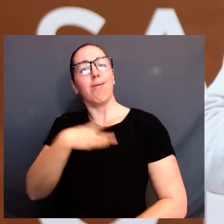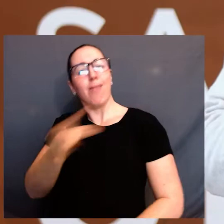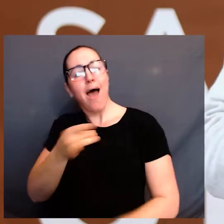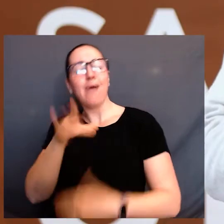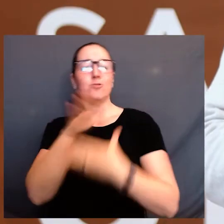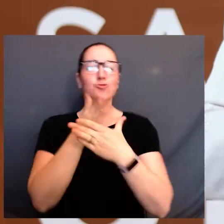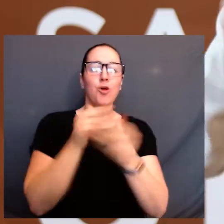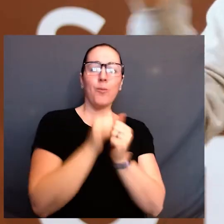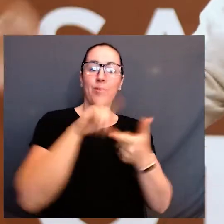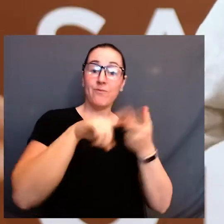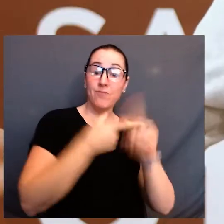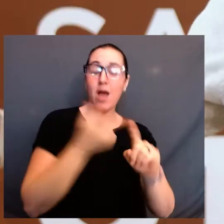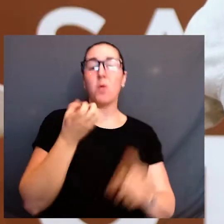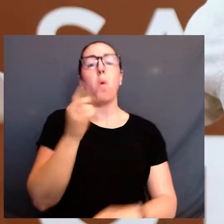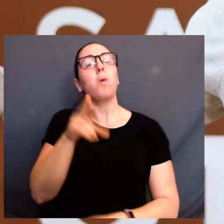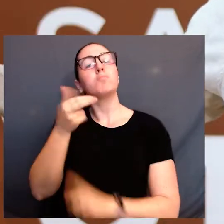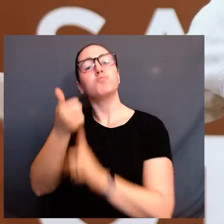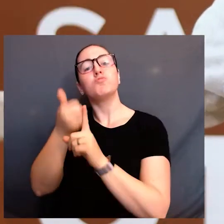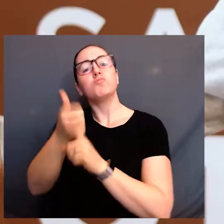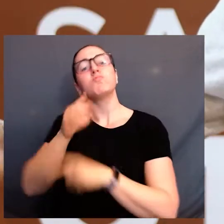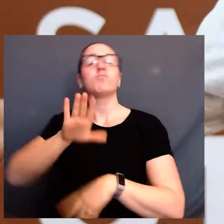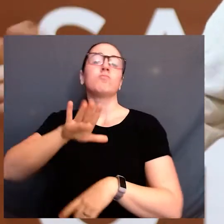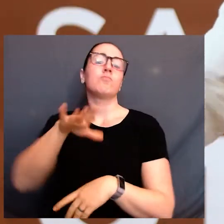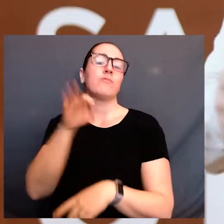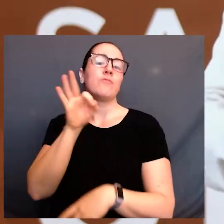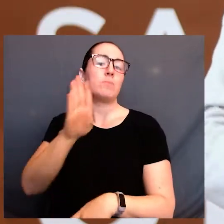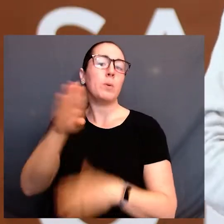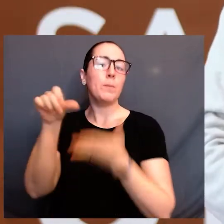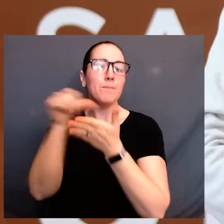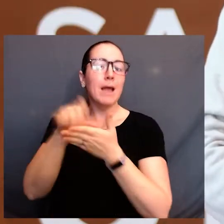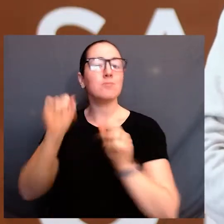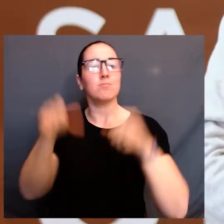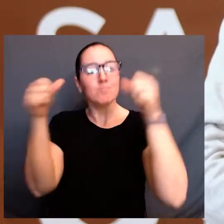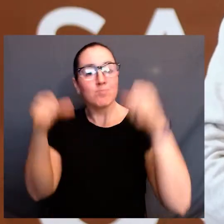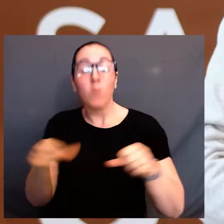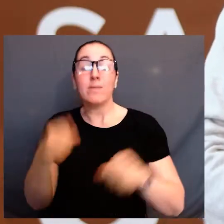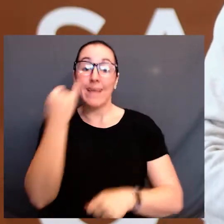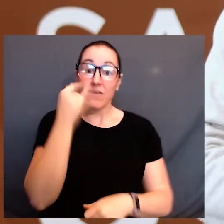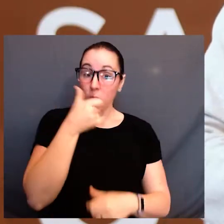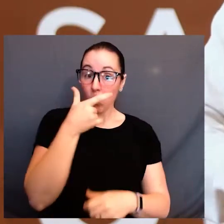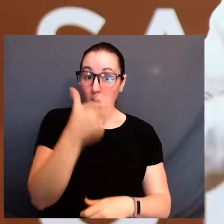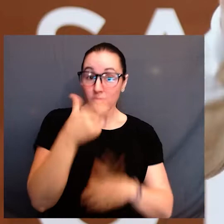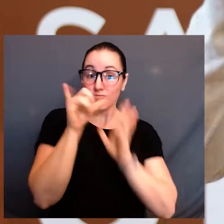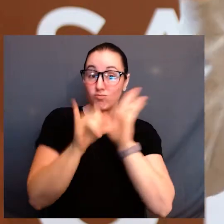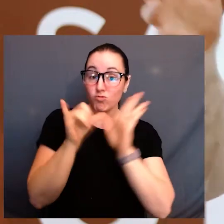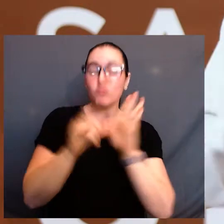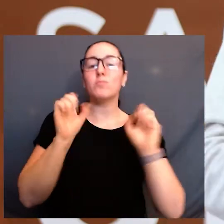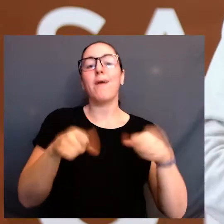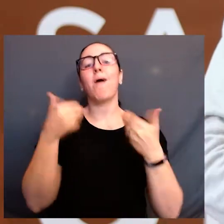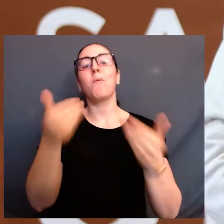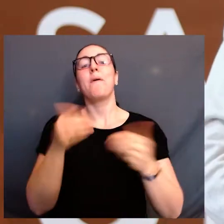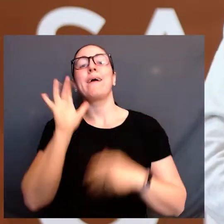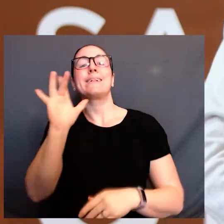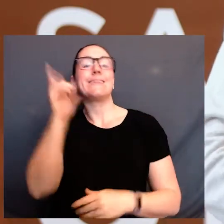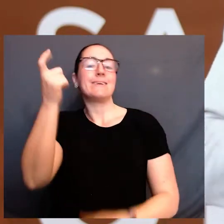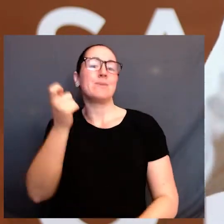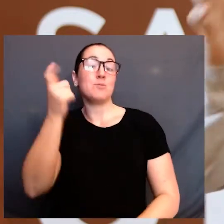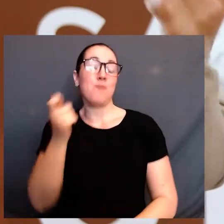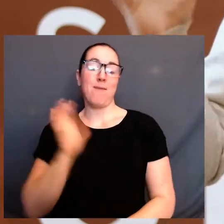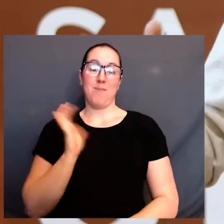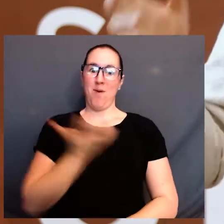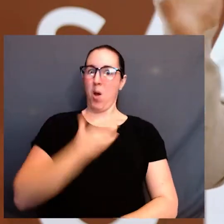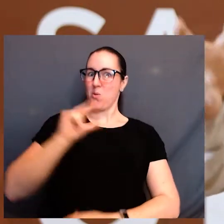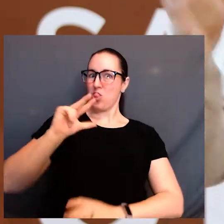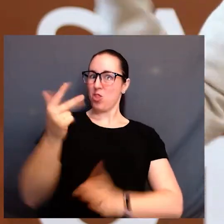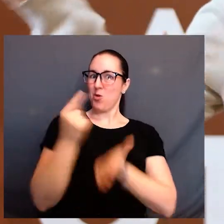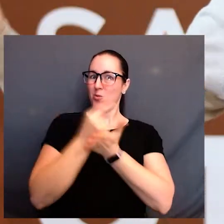share this video with a friend, or share it to your own Facebook page. If you're on YouTube, go ahead, hit that subscribe button, and we are rolling to week 3 of our